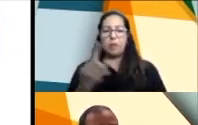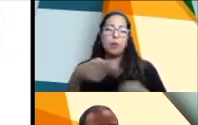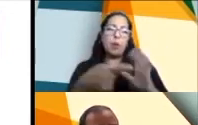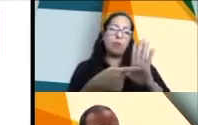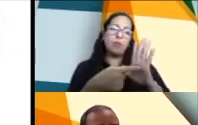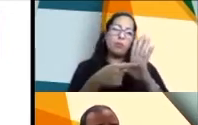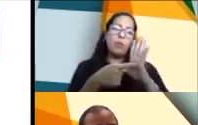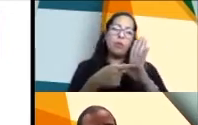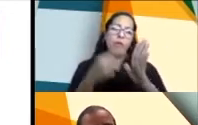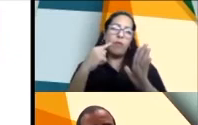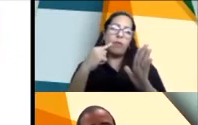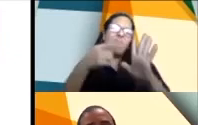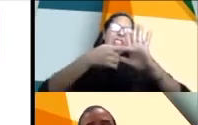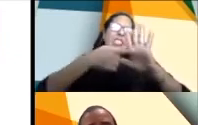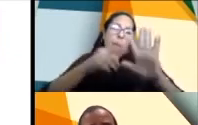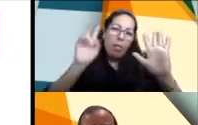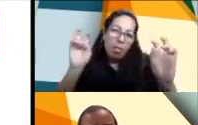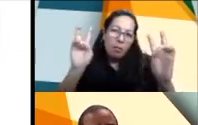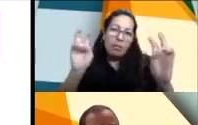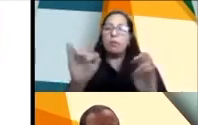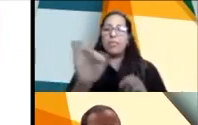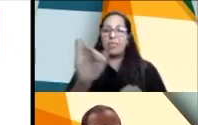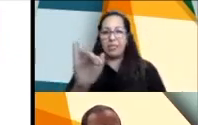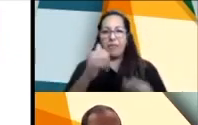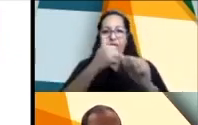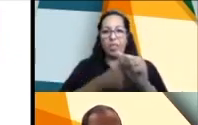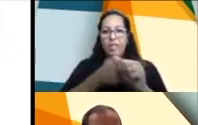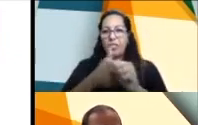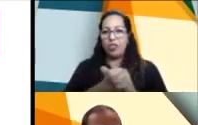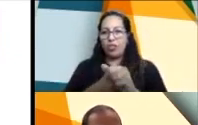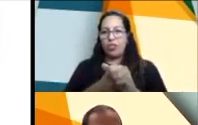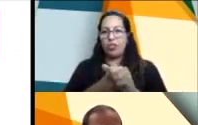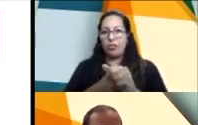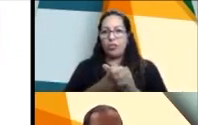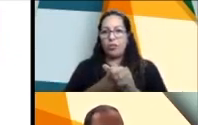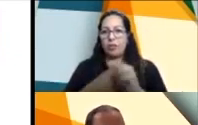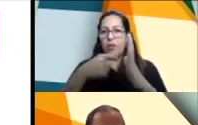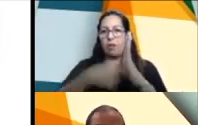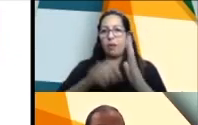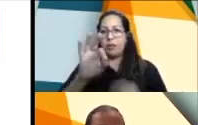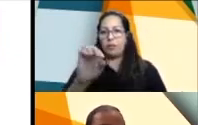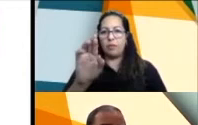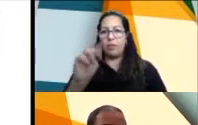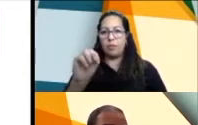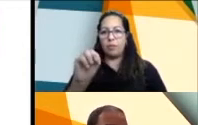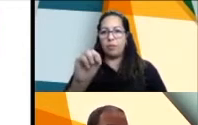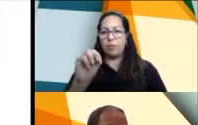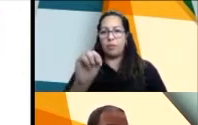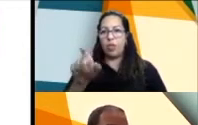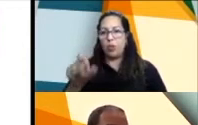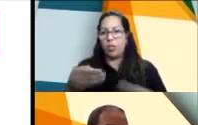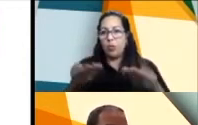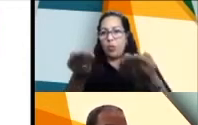one as an example, but this is the same for each of the 5 cost form of the program that you need to provide.